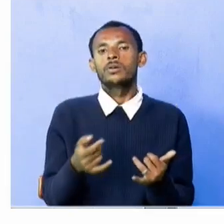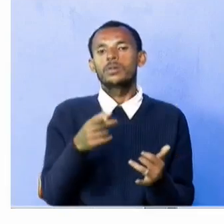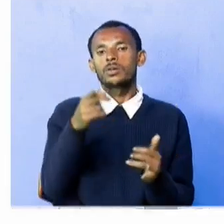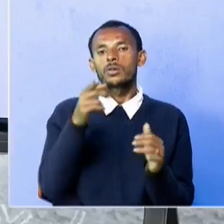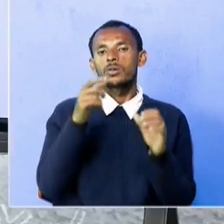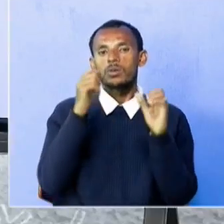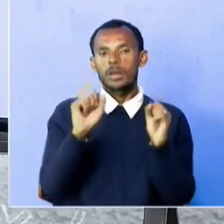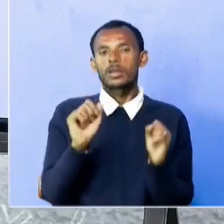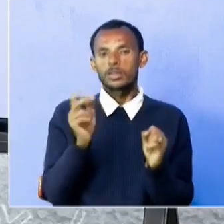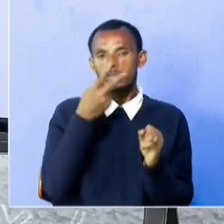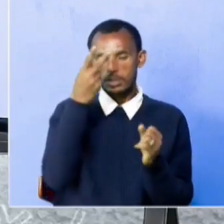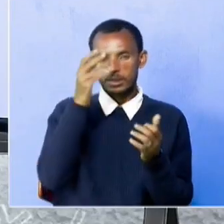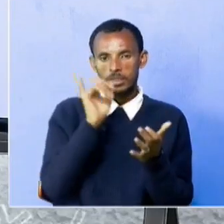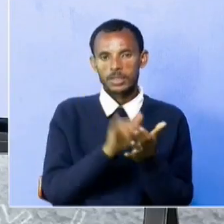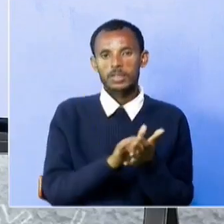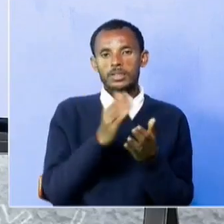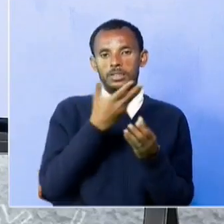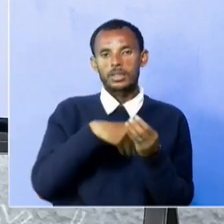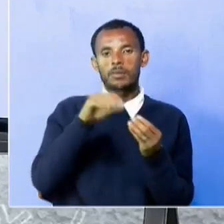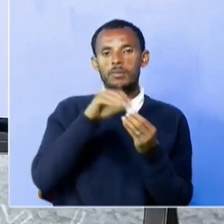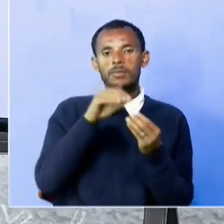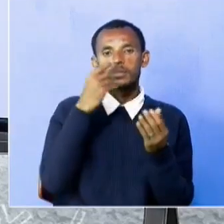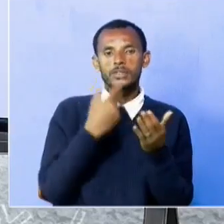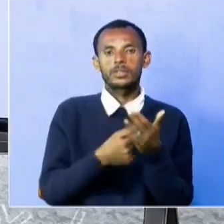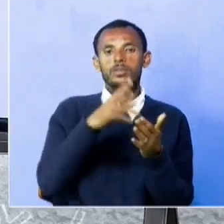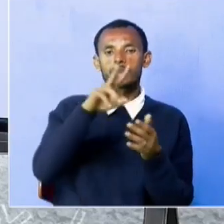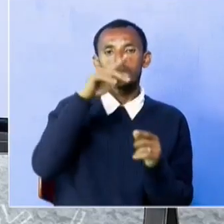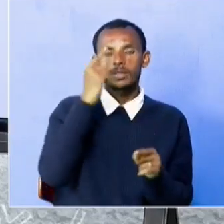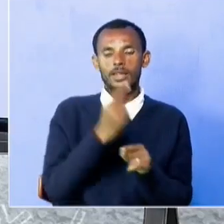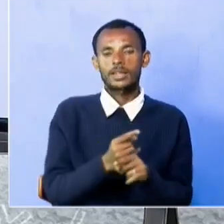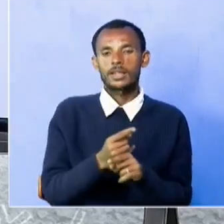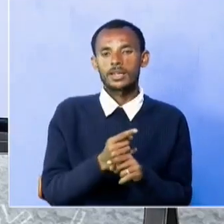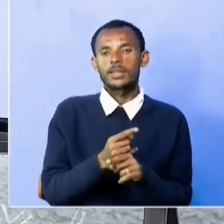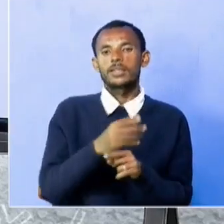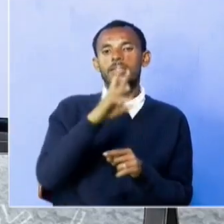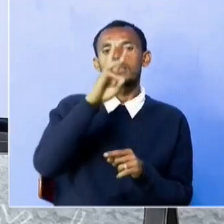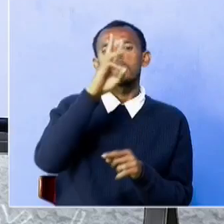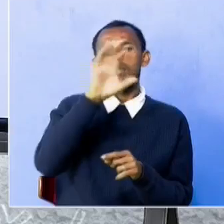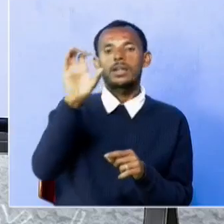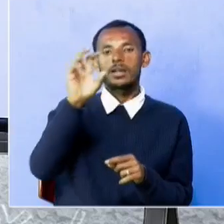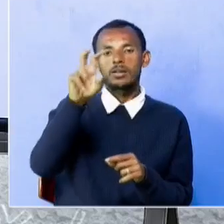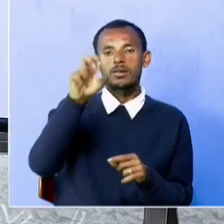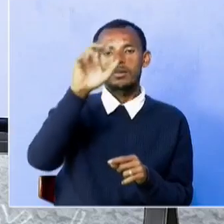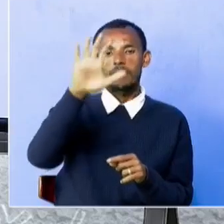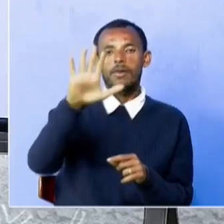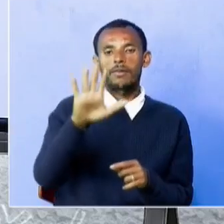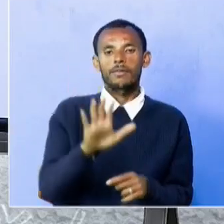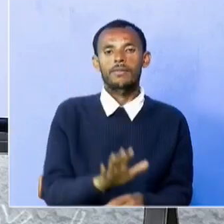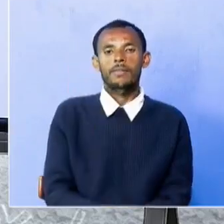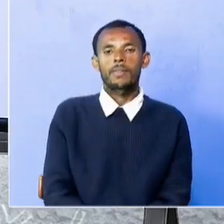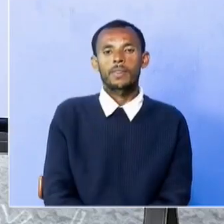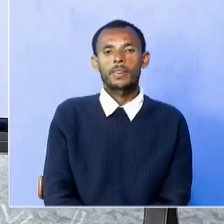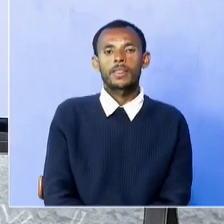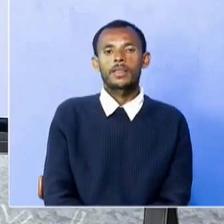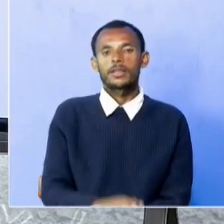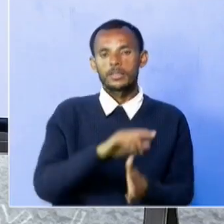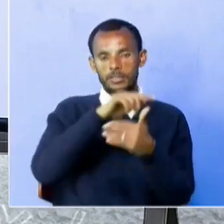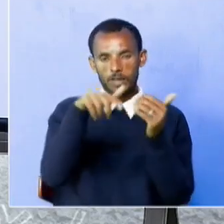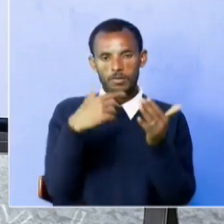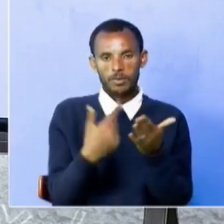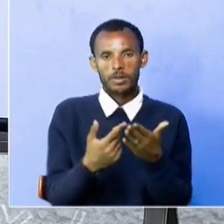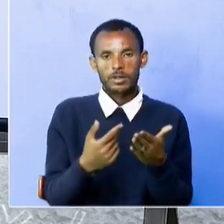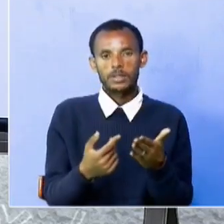can see that the sum of these two is exactly 625 centimeters square.